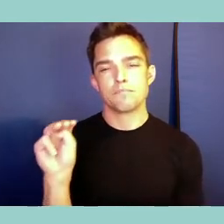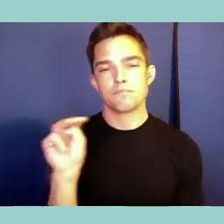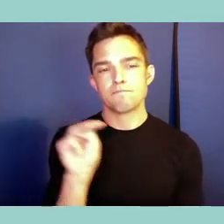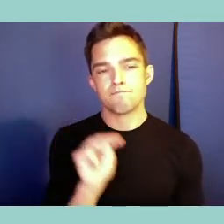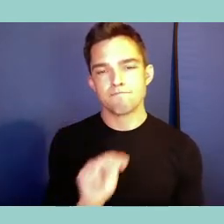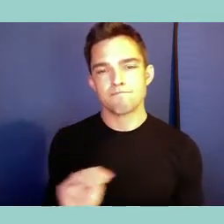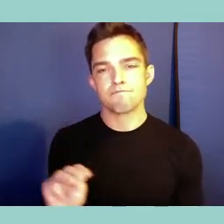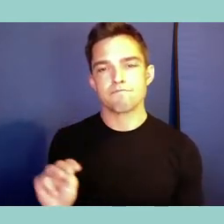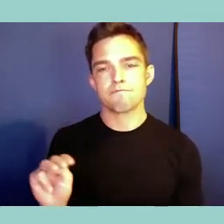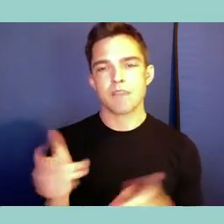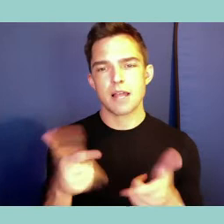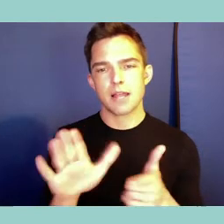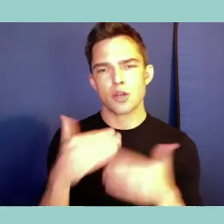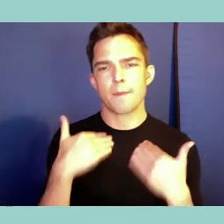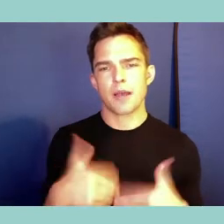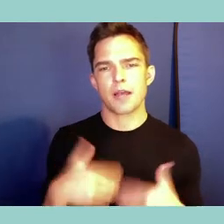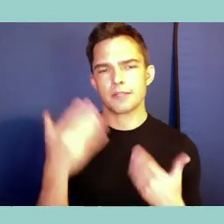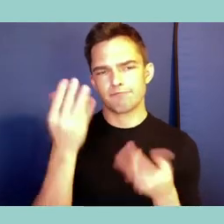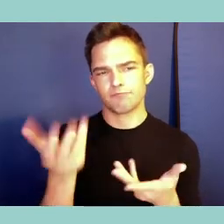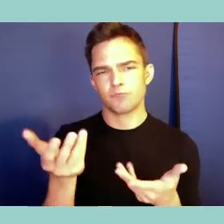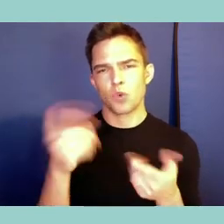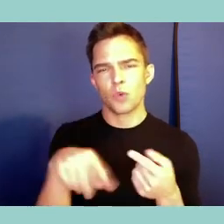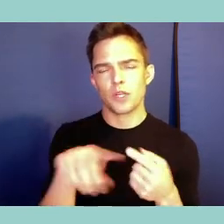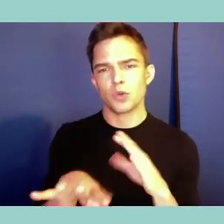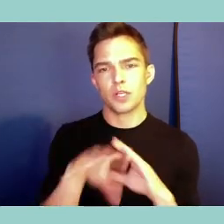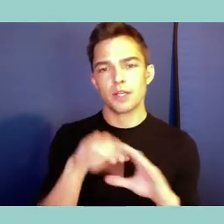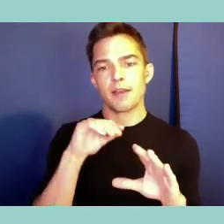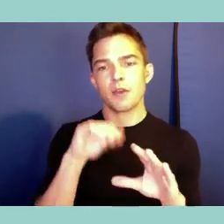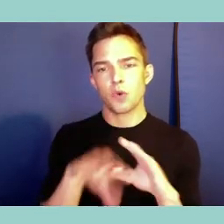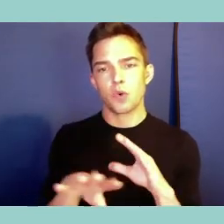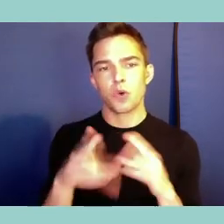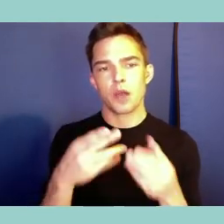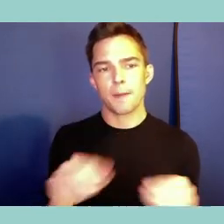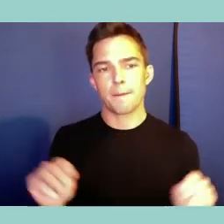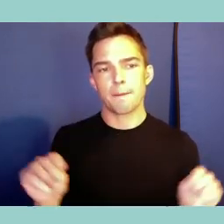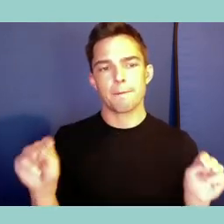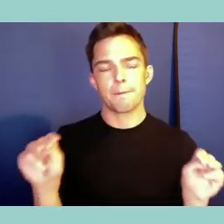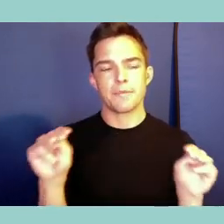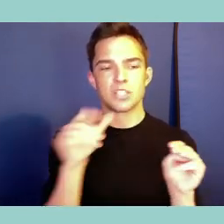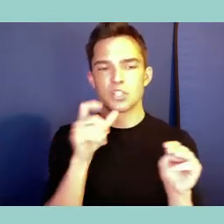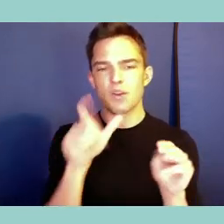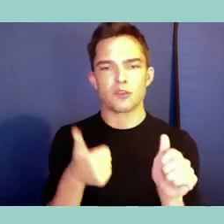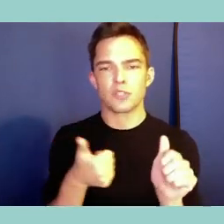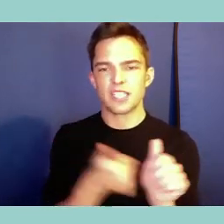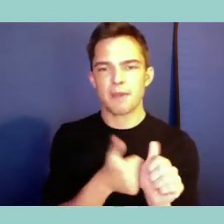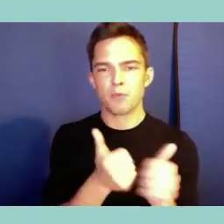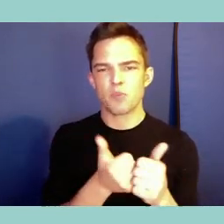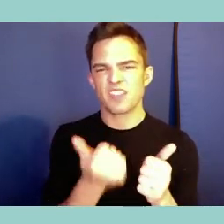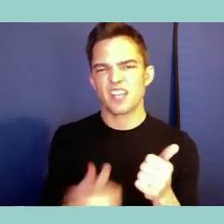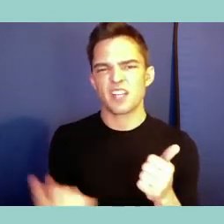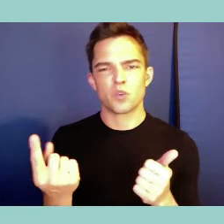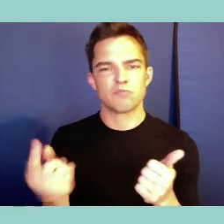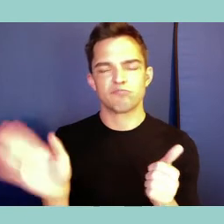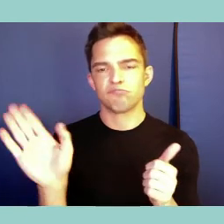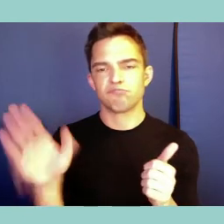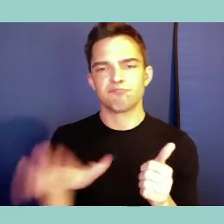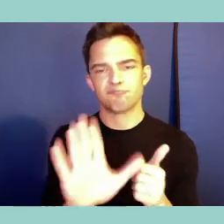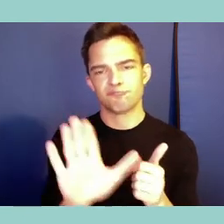Let your body tell you when to inhale and when to hum. There is no one to keep up with.